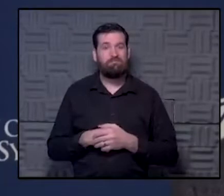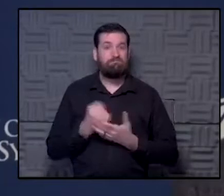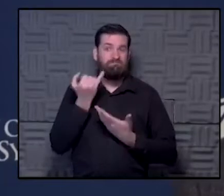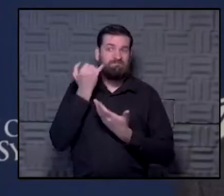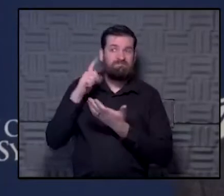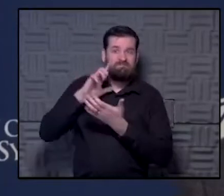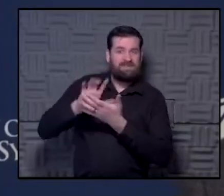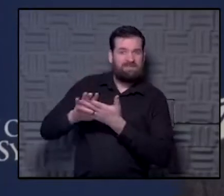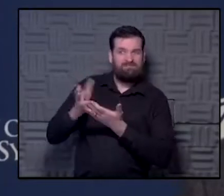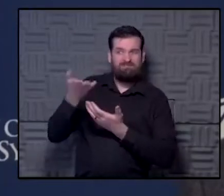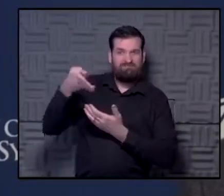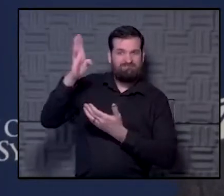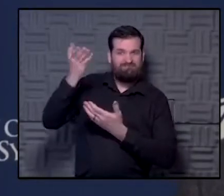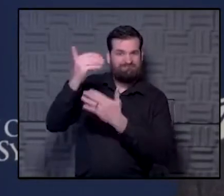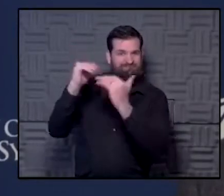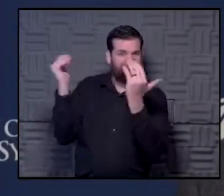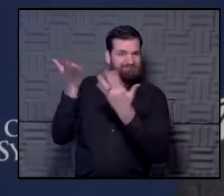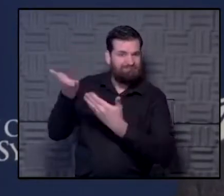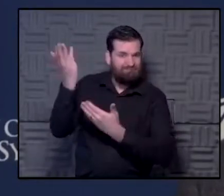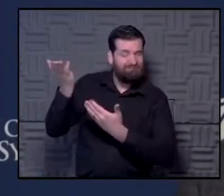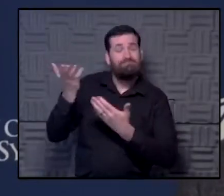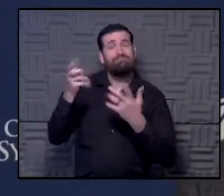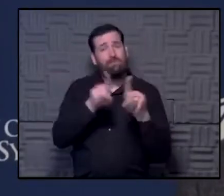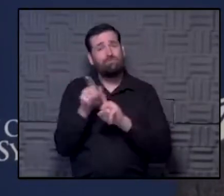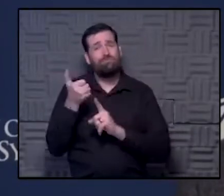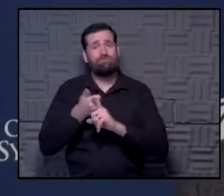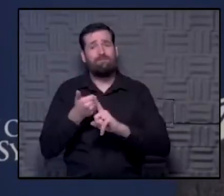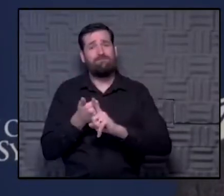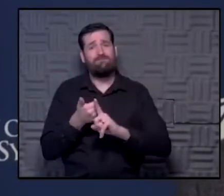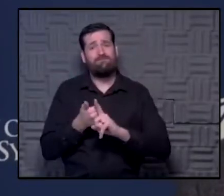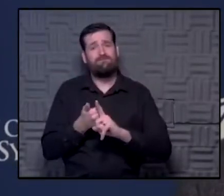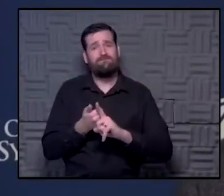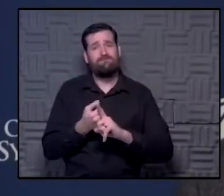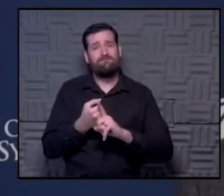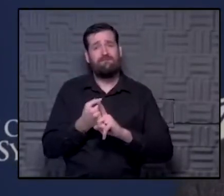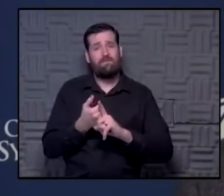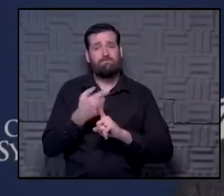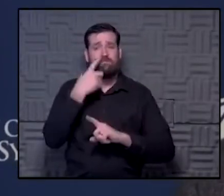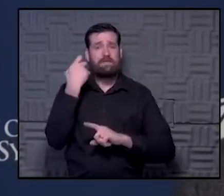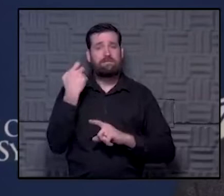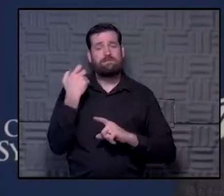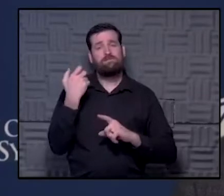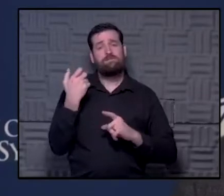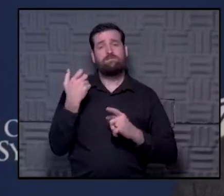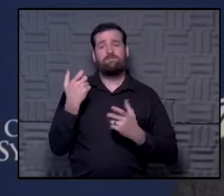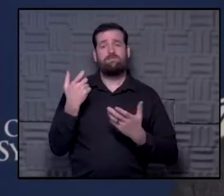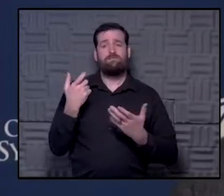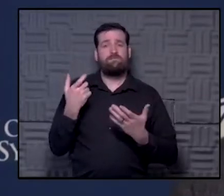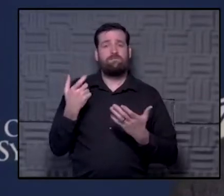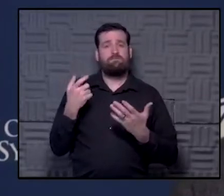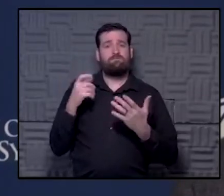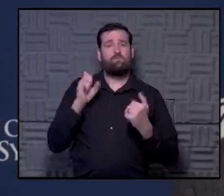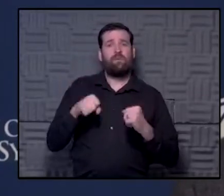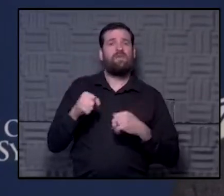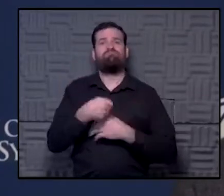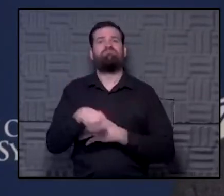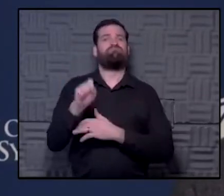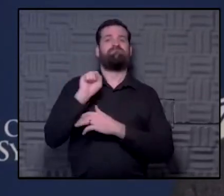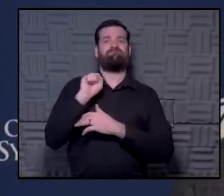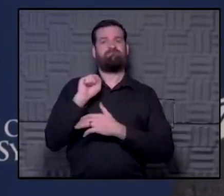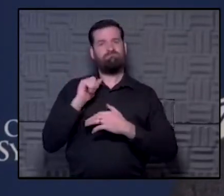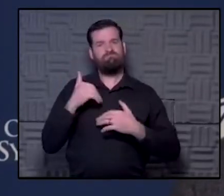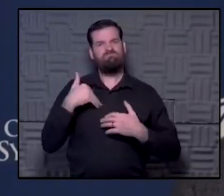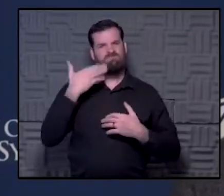belief, and also yourself, because you're going to be able to hold your head high and know